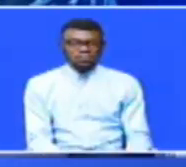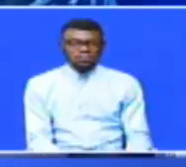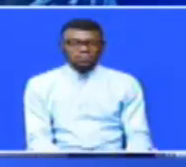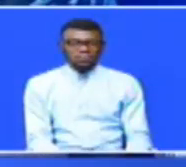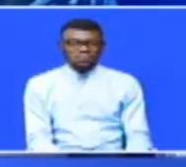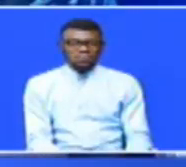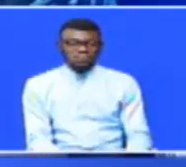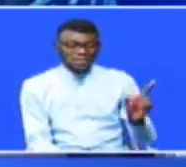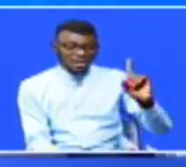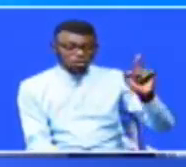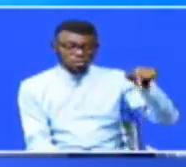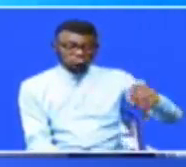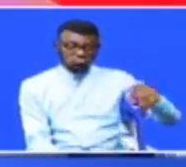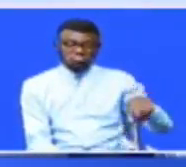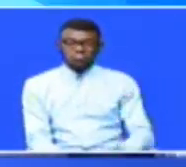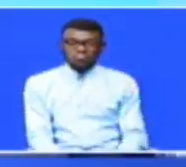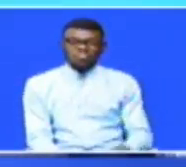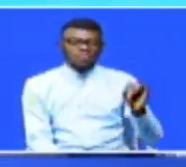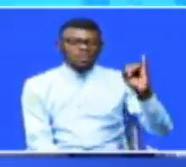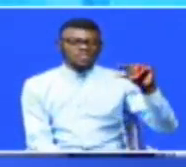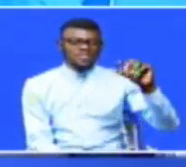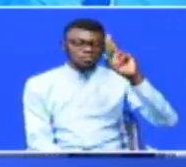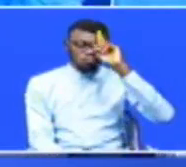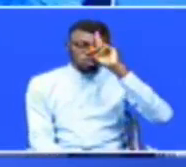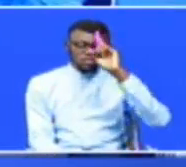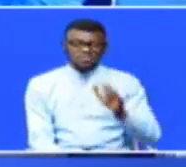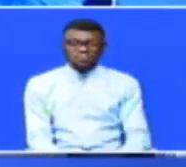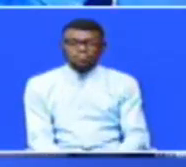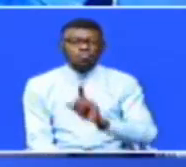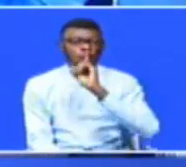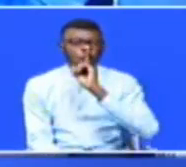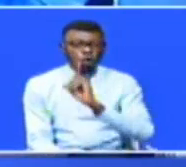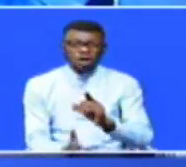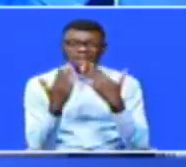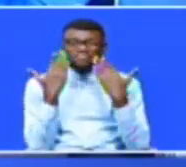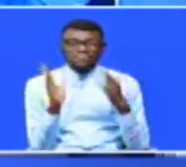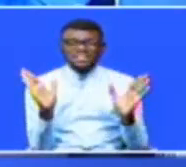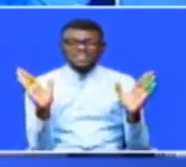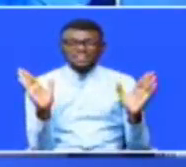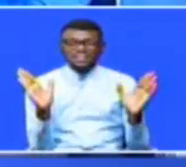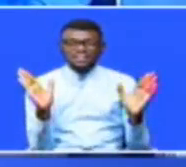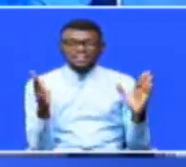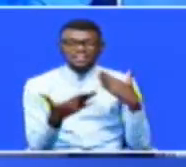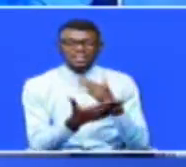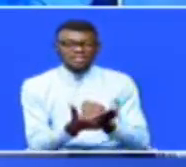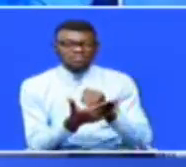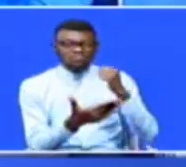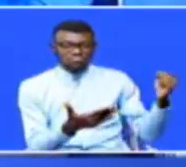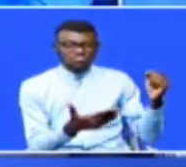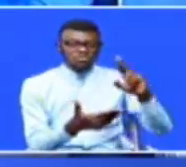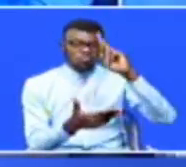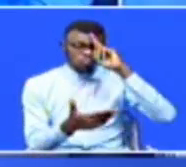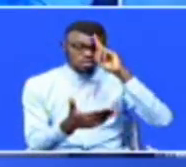Meanwhile, speaking here in Nairobi this evening, the Inspector General of Police, Hilary Mutyambai, has ordered the immediate interdiction of the police officer who was involved